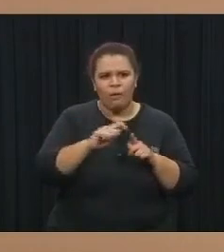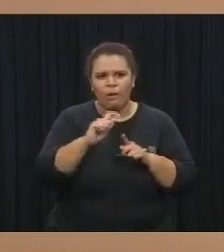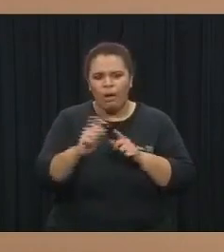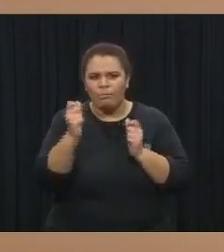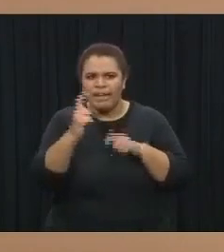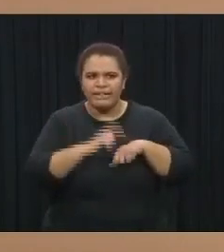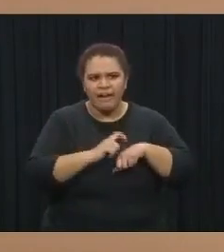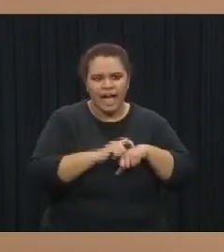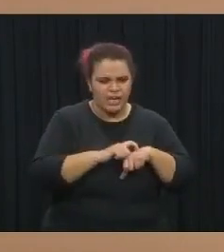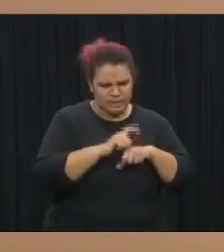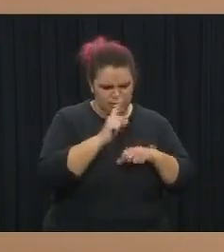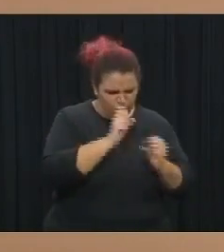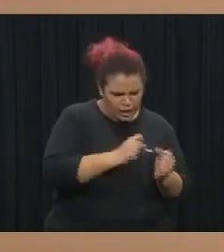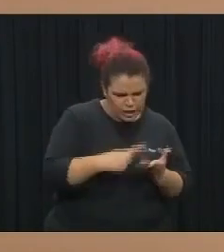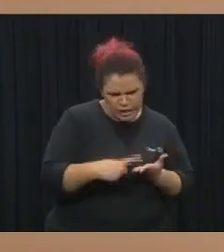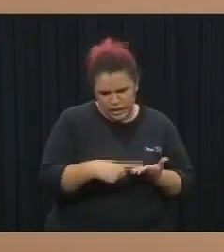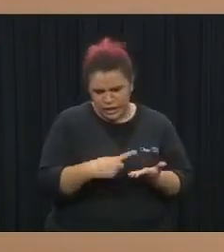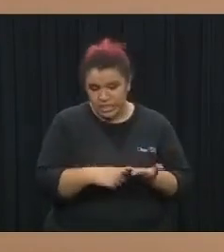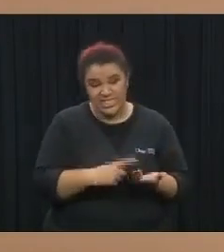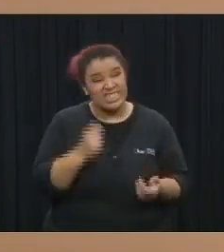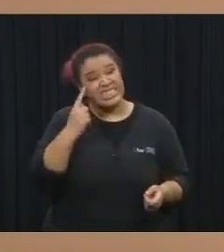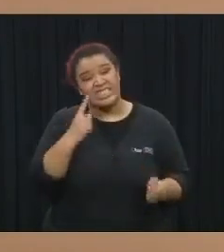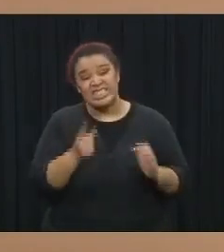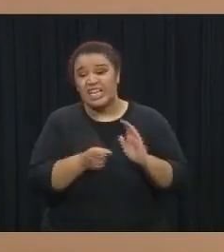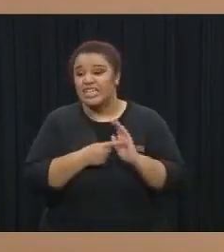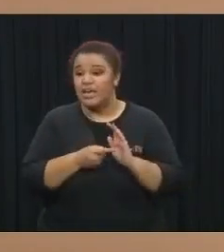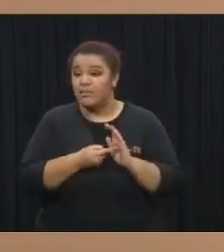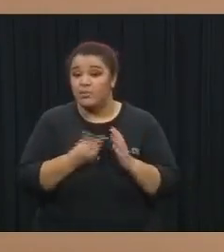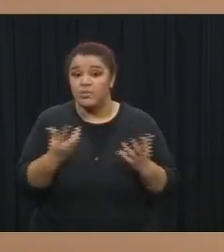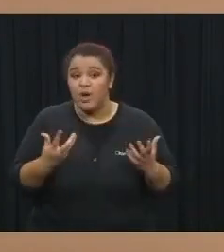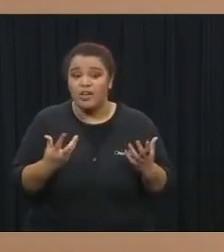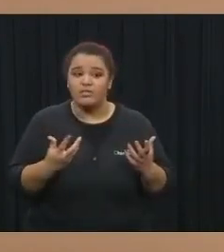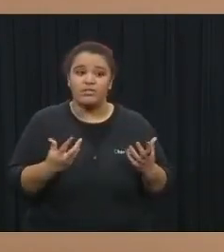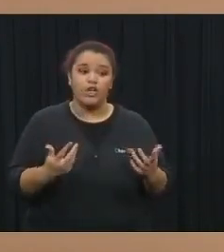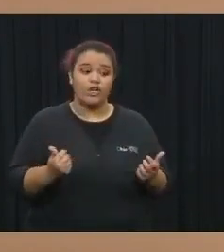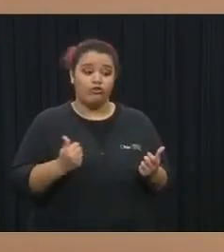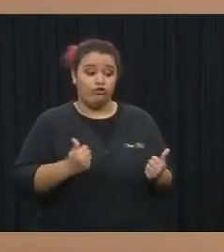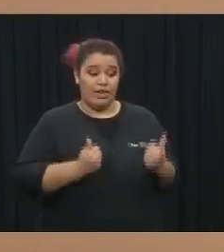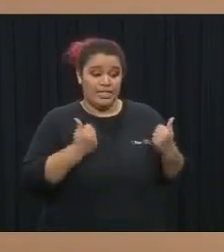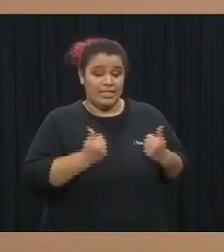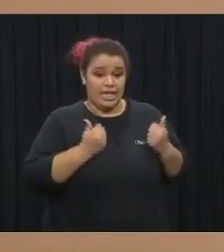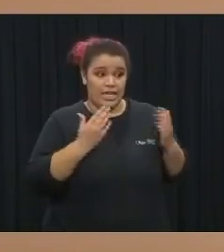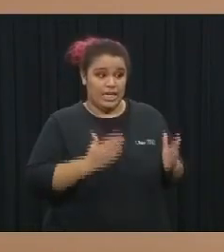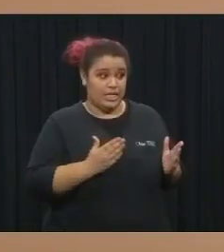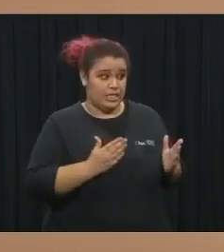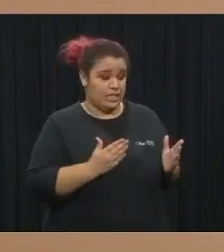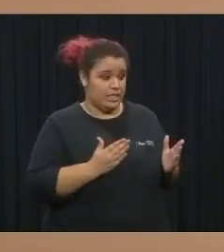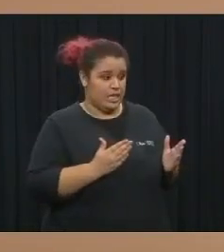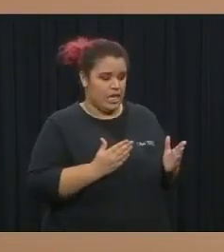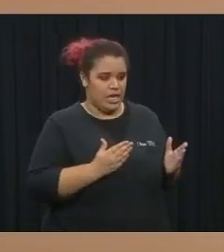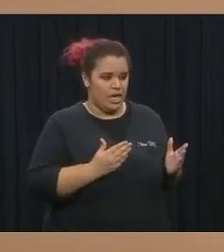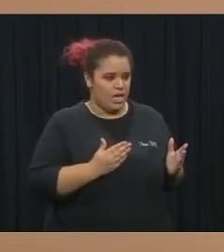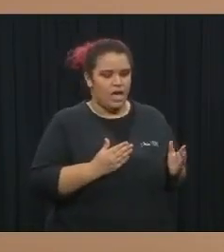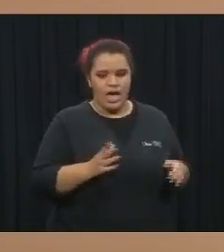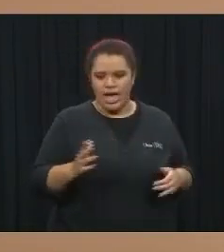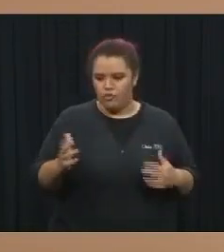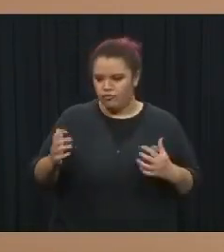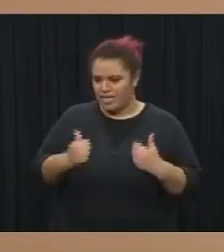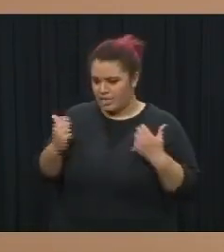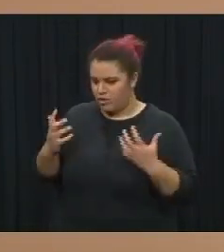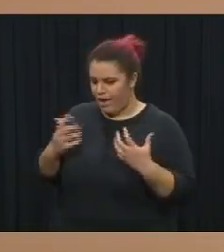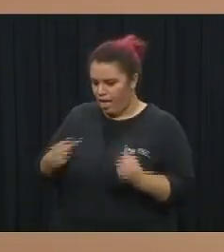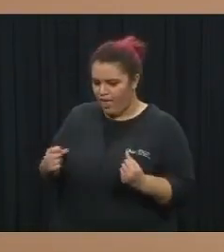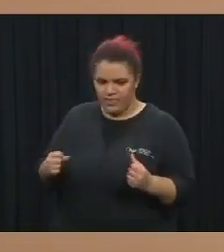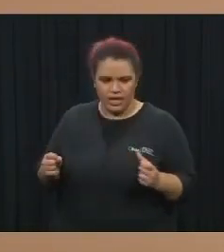strategy. Some of it is the actual quarantining of residents within from healthy folks. Sometimes